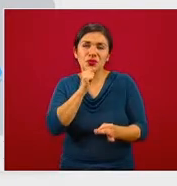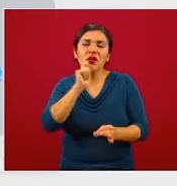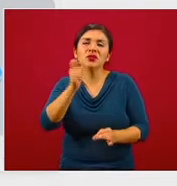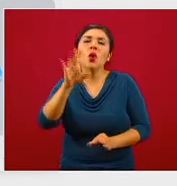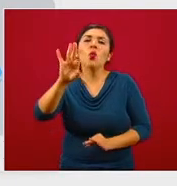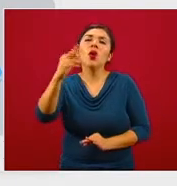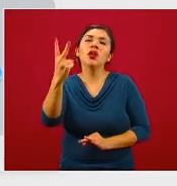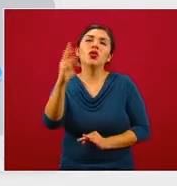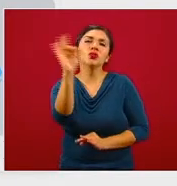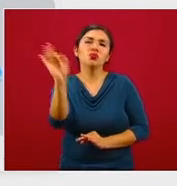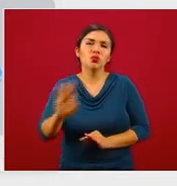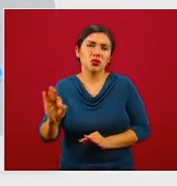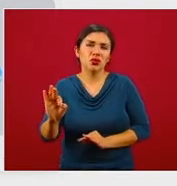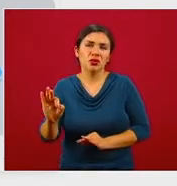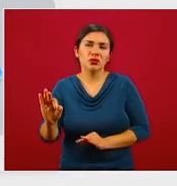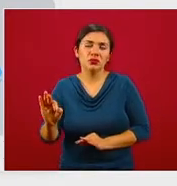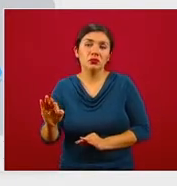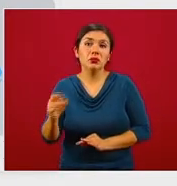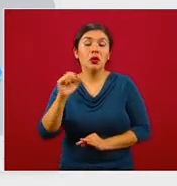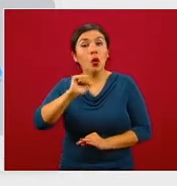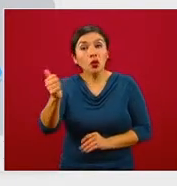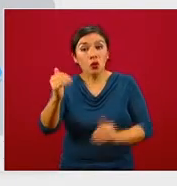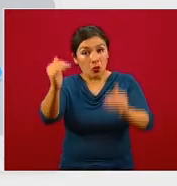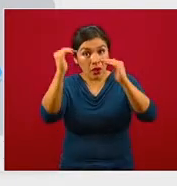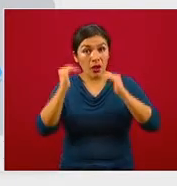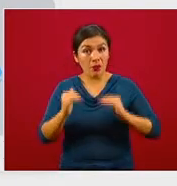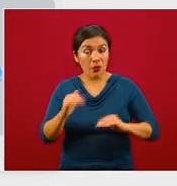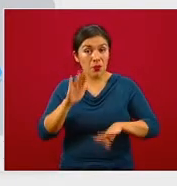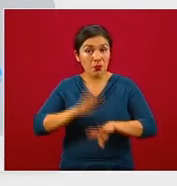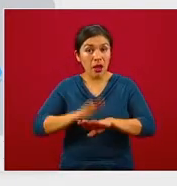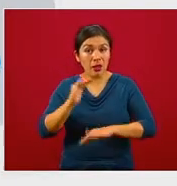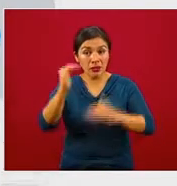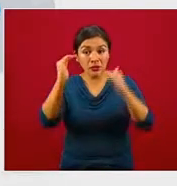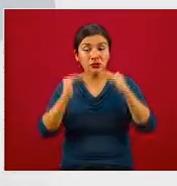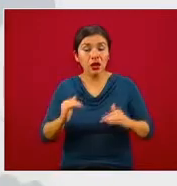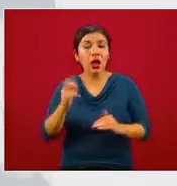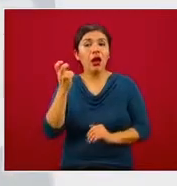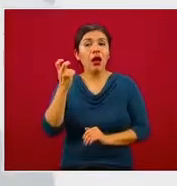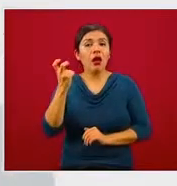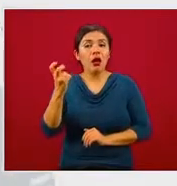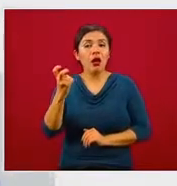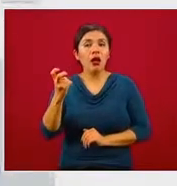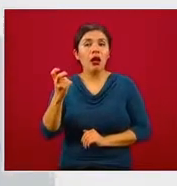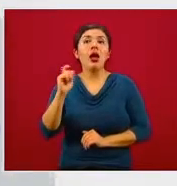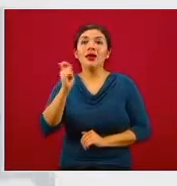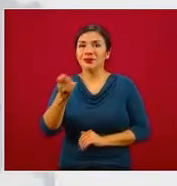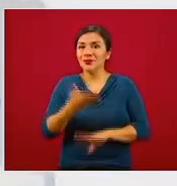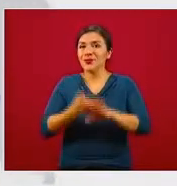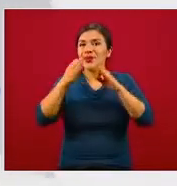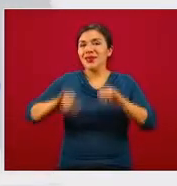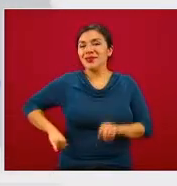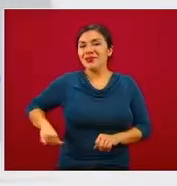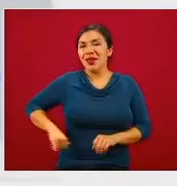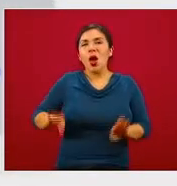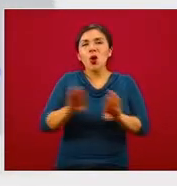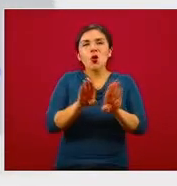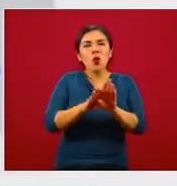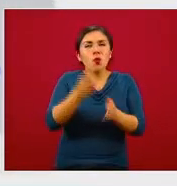those states all have a reduction level that is not so optimal. They're at